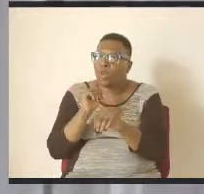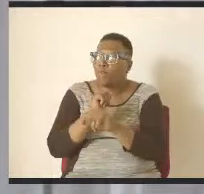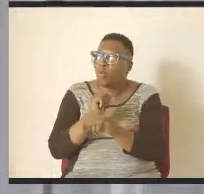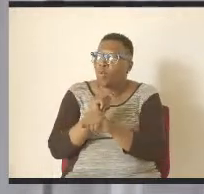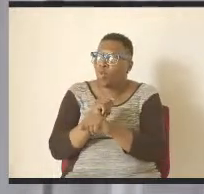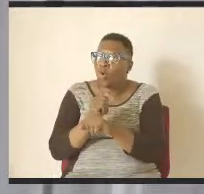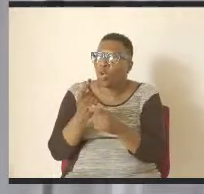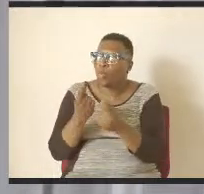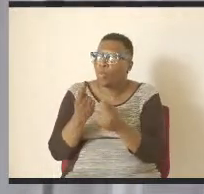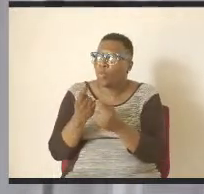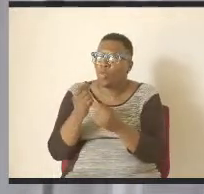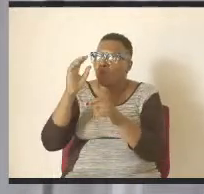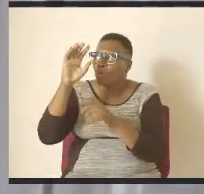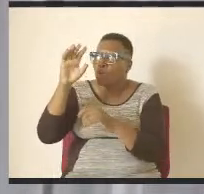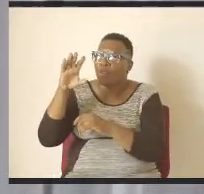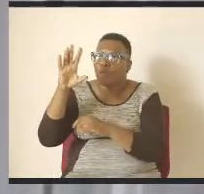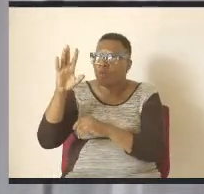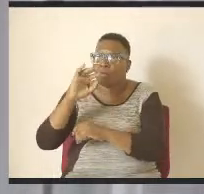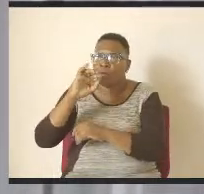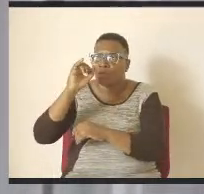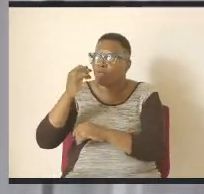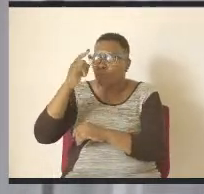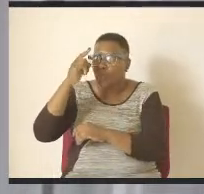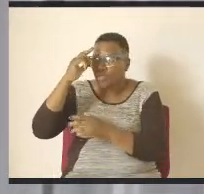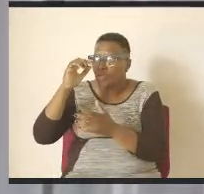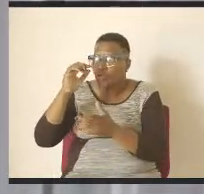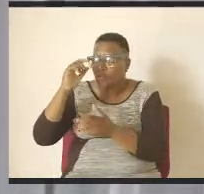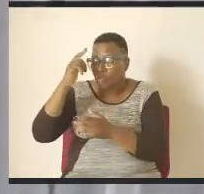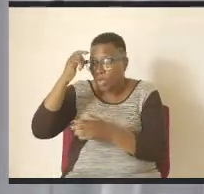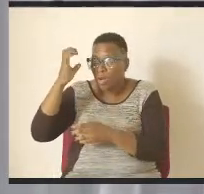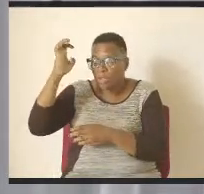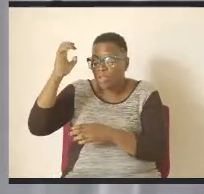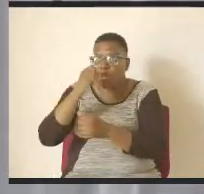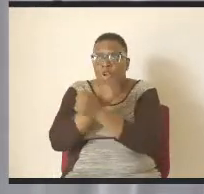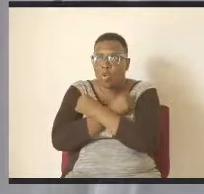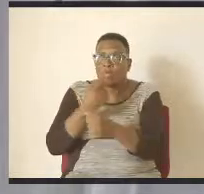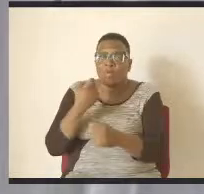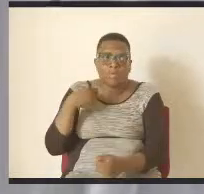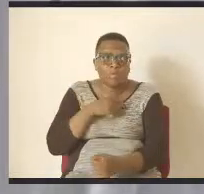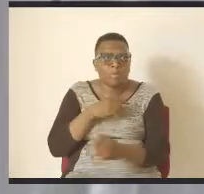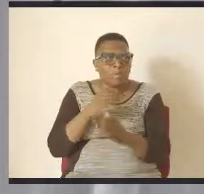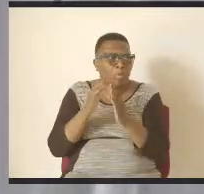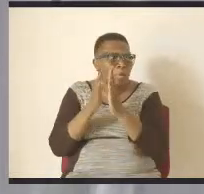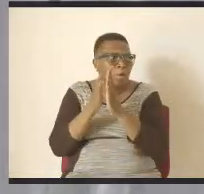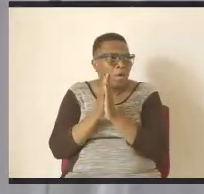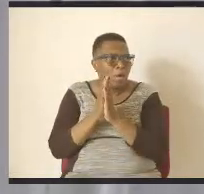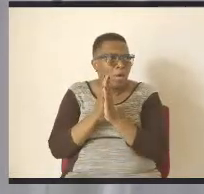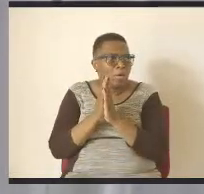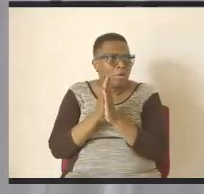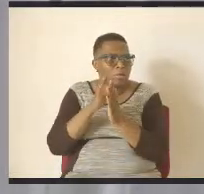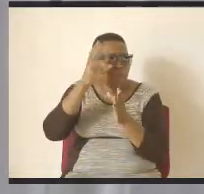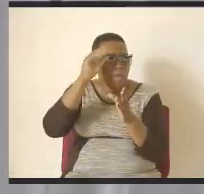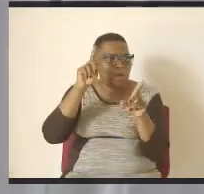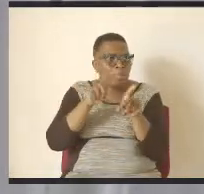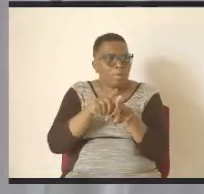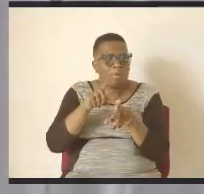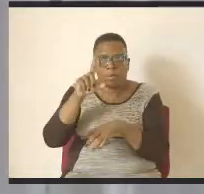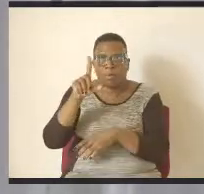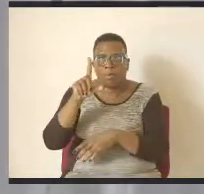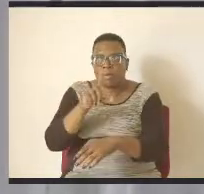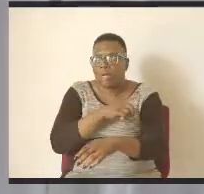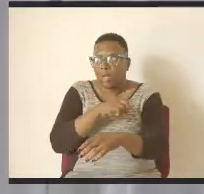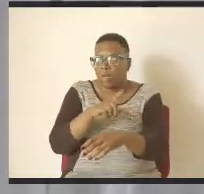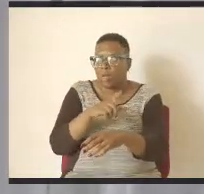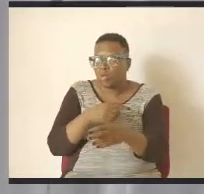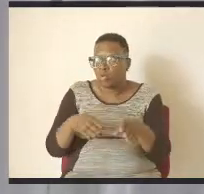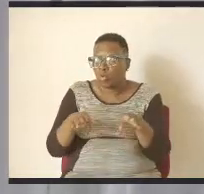cross, just because He loves us. He loves us. I'm going to ask our brother Lennox Dean to